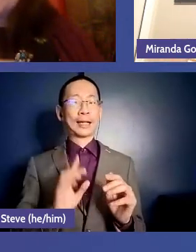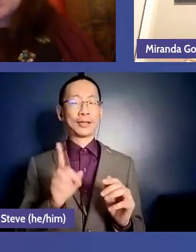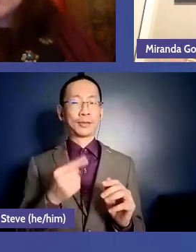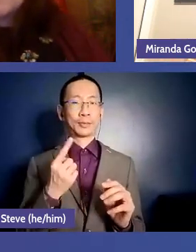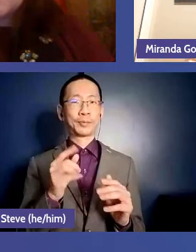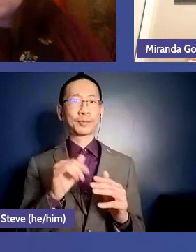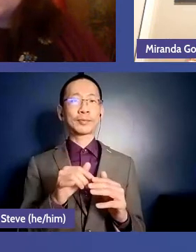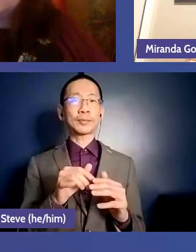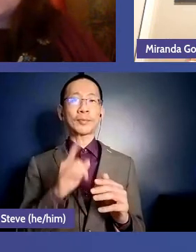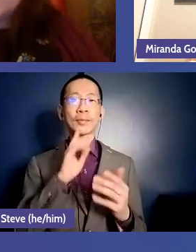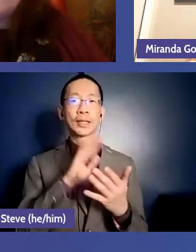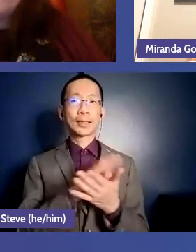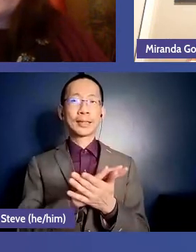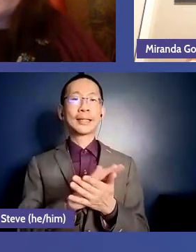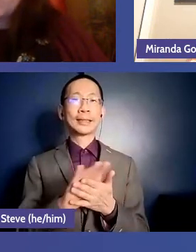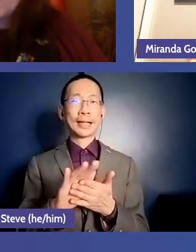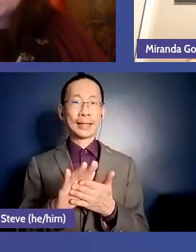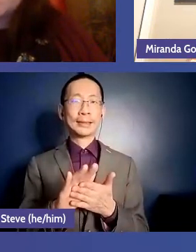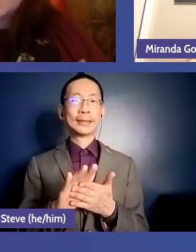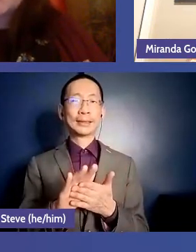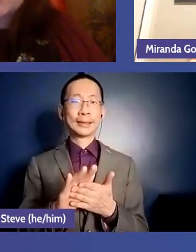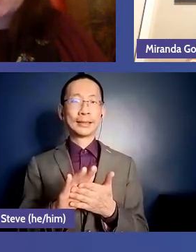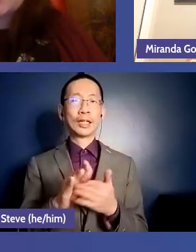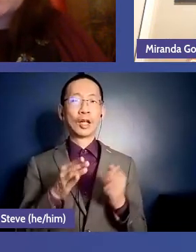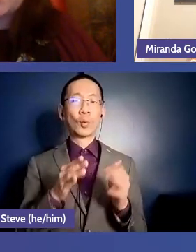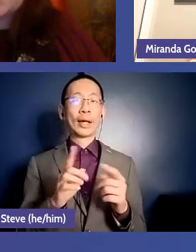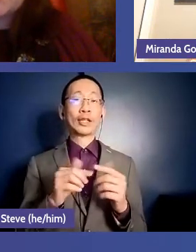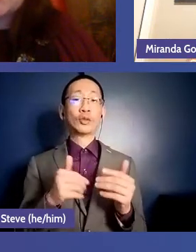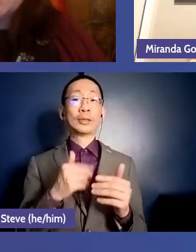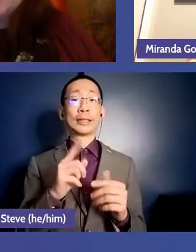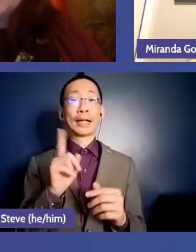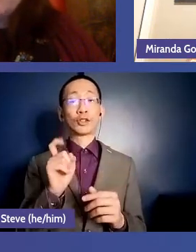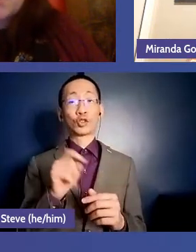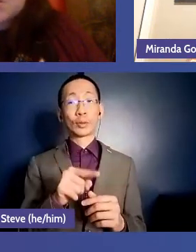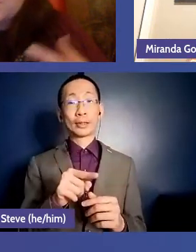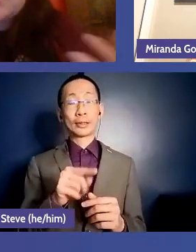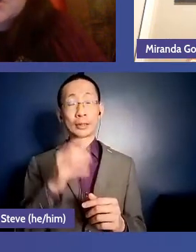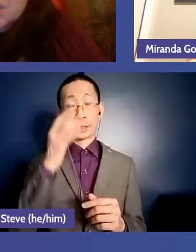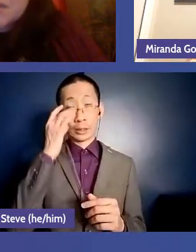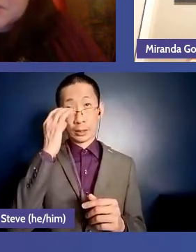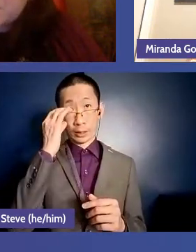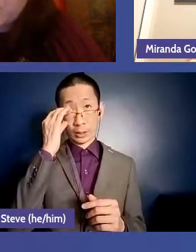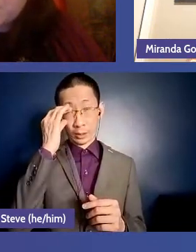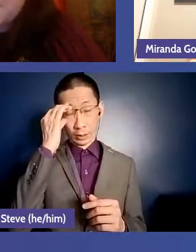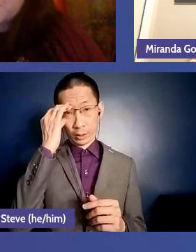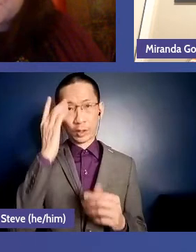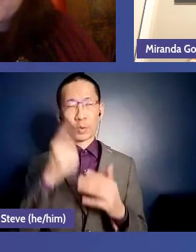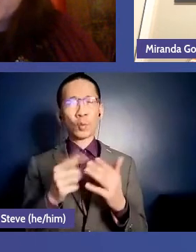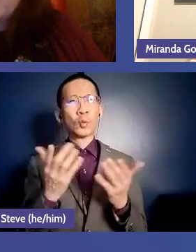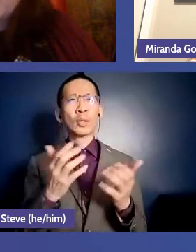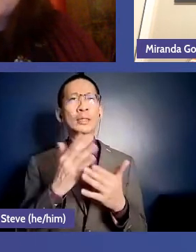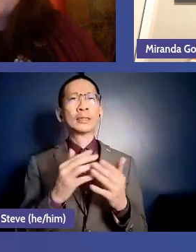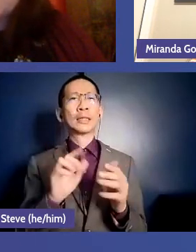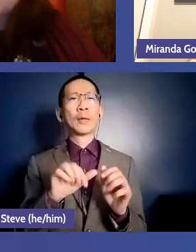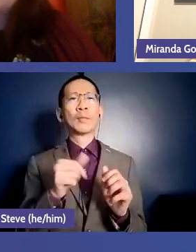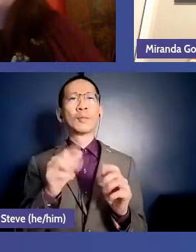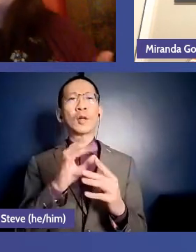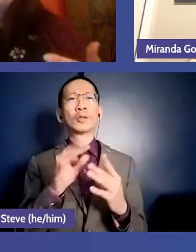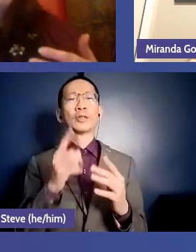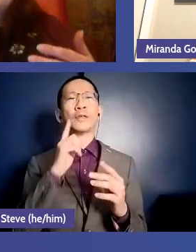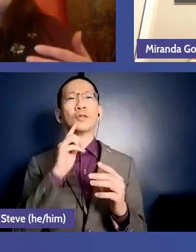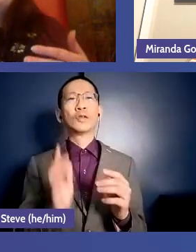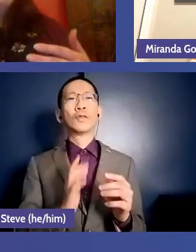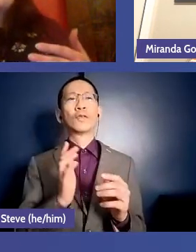kind of is a nice, you know, way into the next question, which is, you know, what are some alternatives to formal mentorship programs?